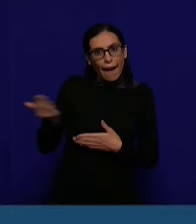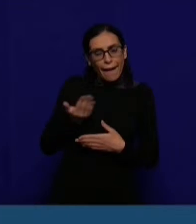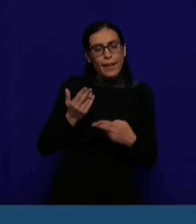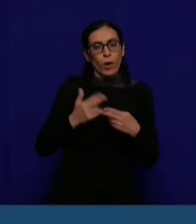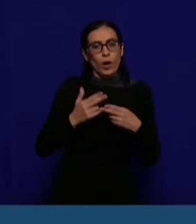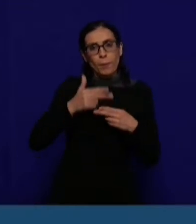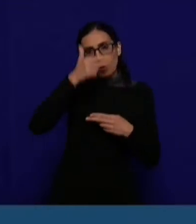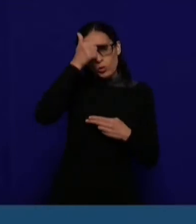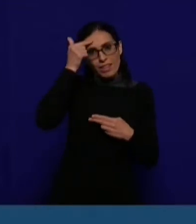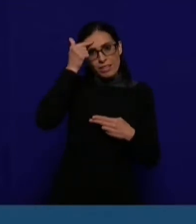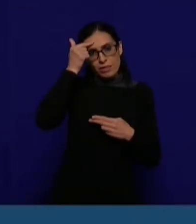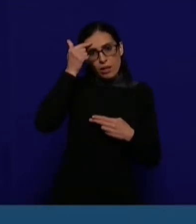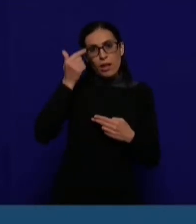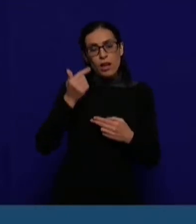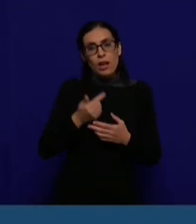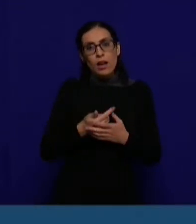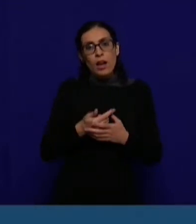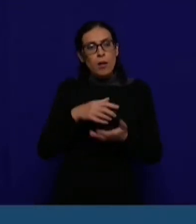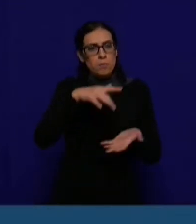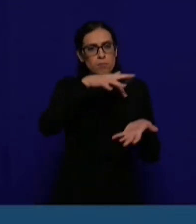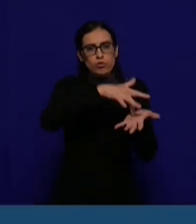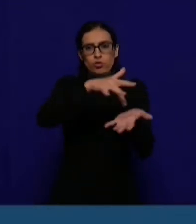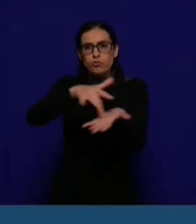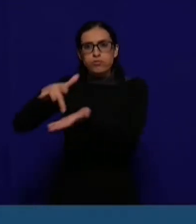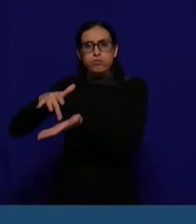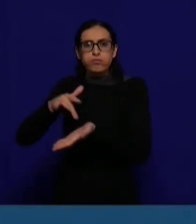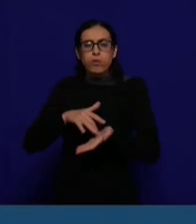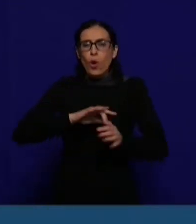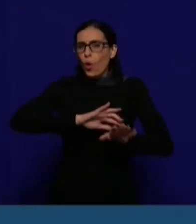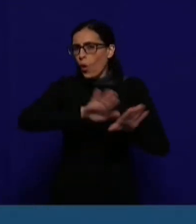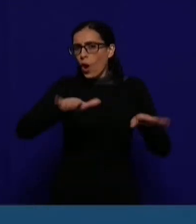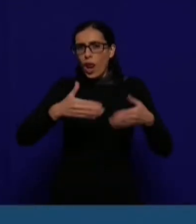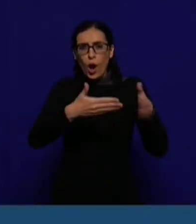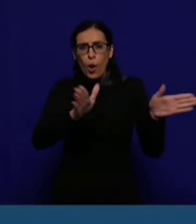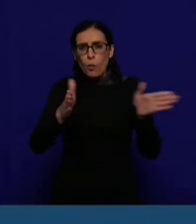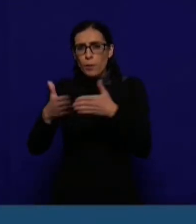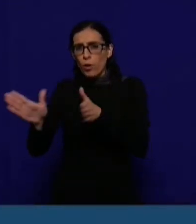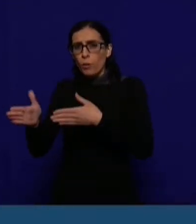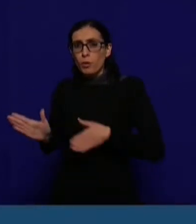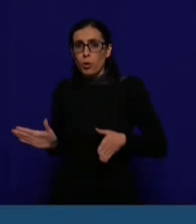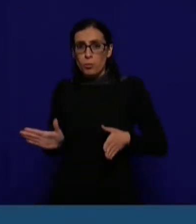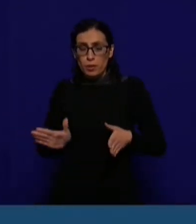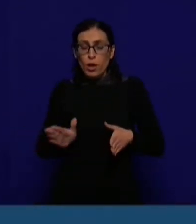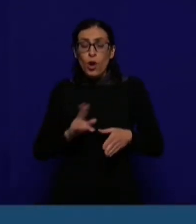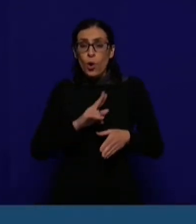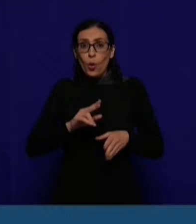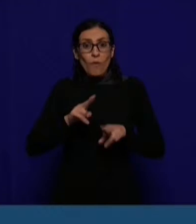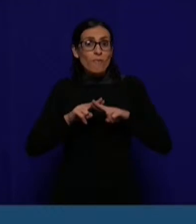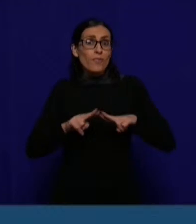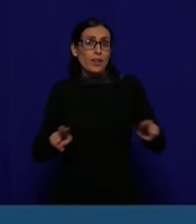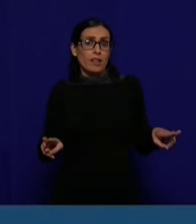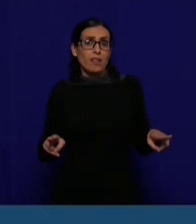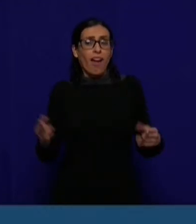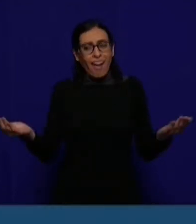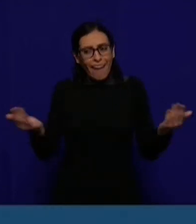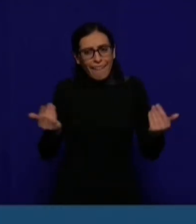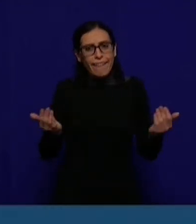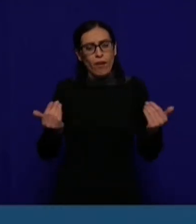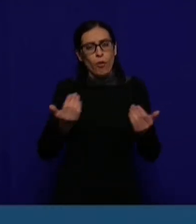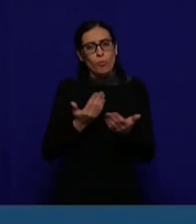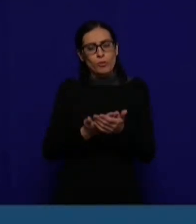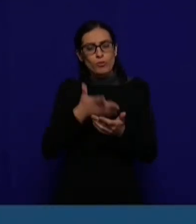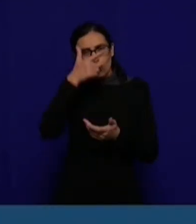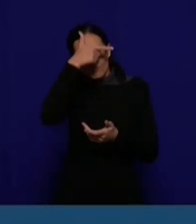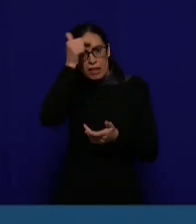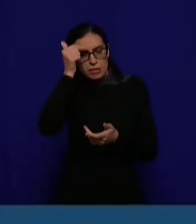nagħmlulkom it-testing għad għandna l-hubs kollha miftuħin jiġu offruti free of charge u hemmhekk għandna l-hubs li għaddejjin kemm f'Malta u kif